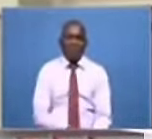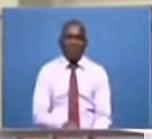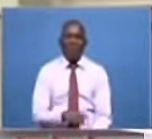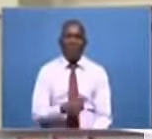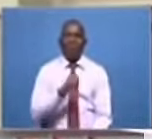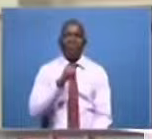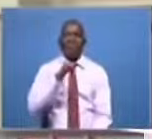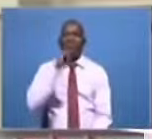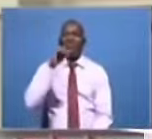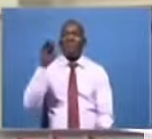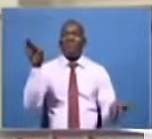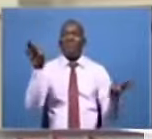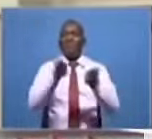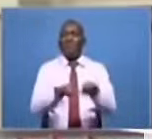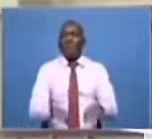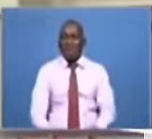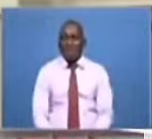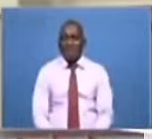unmeritorious